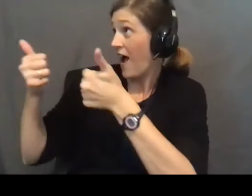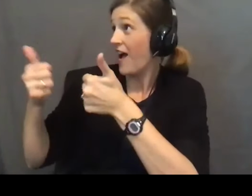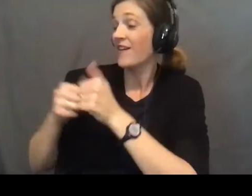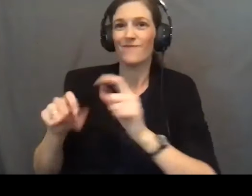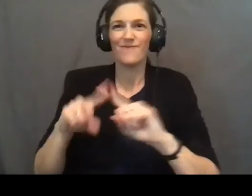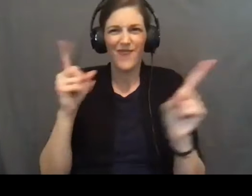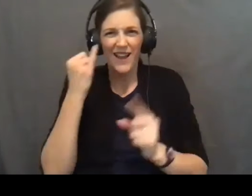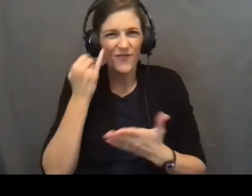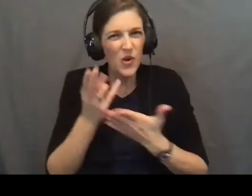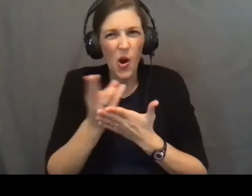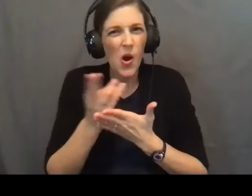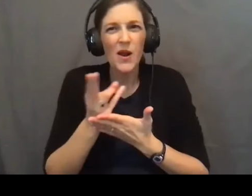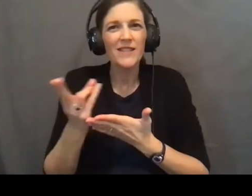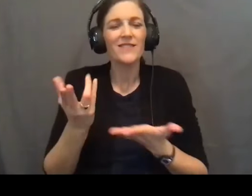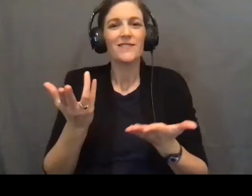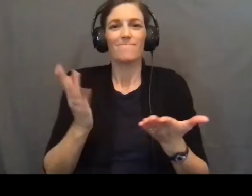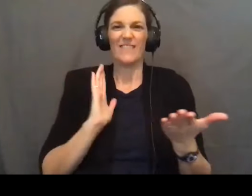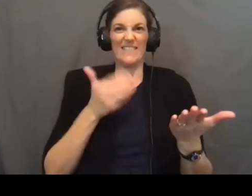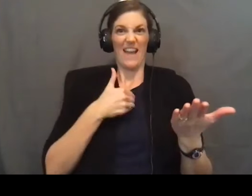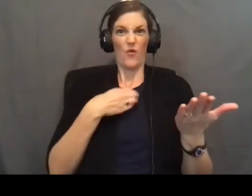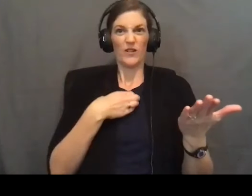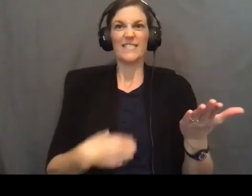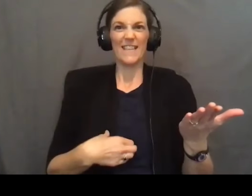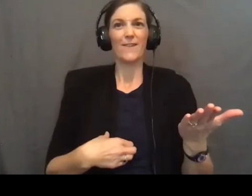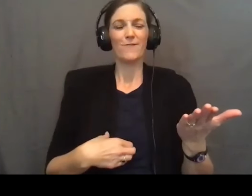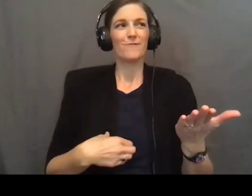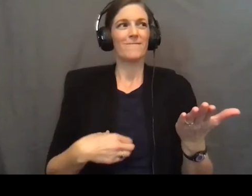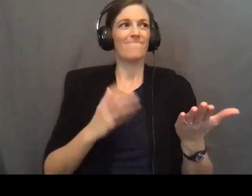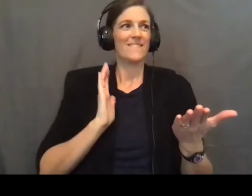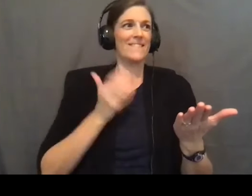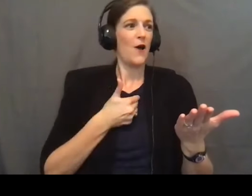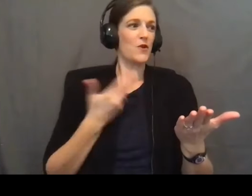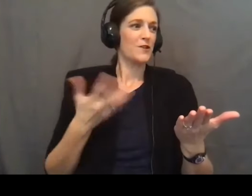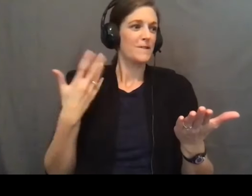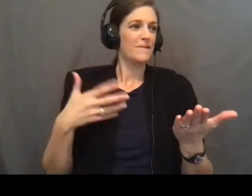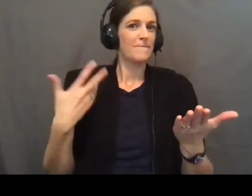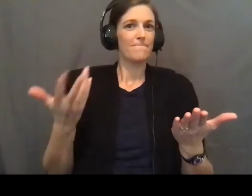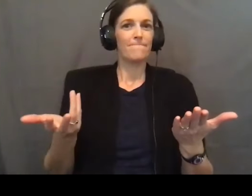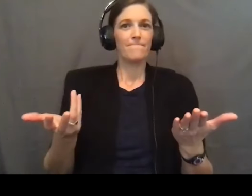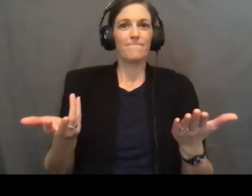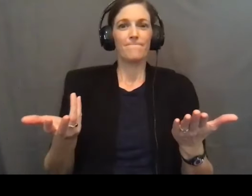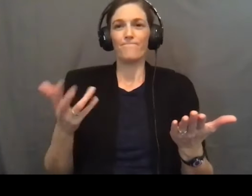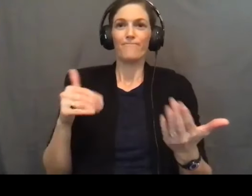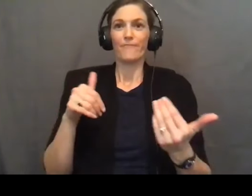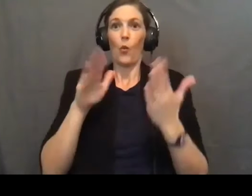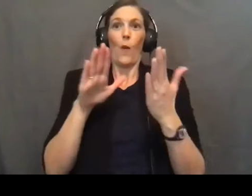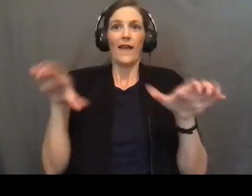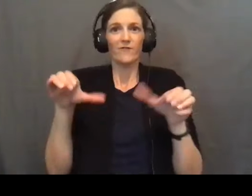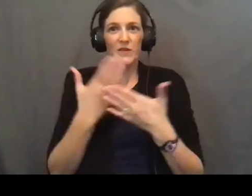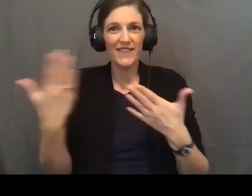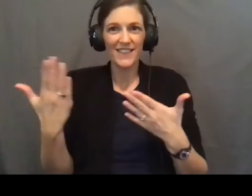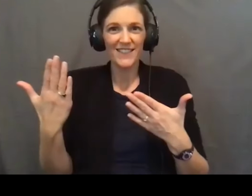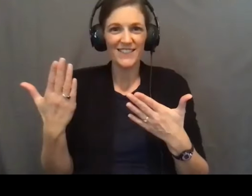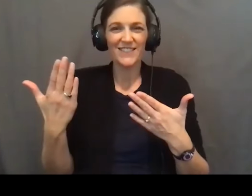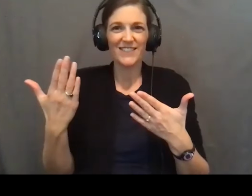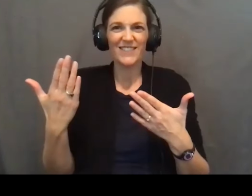if we're honest, it's our desires oftentimes it's our way of doing things that's